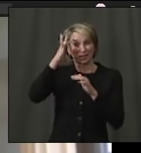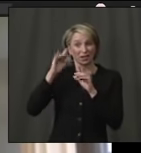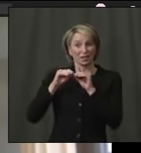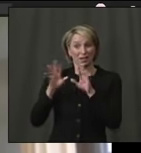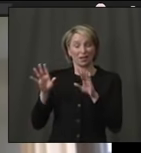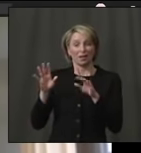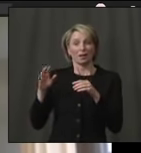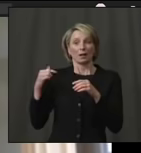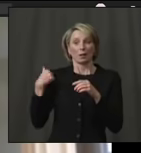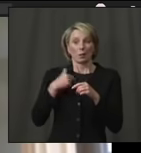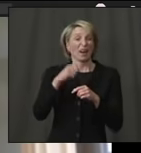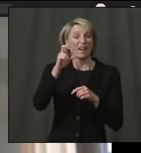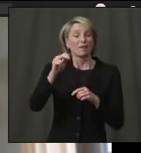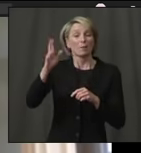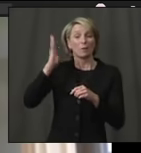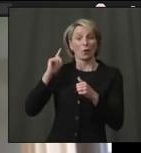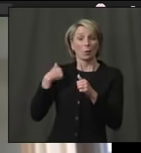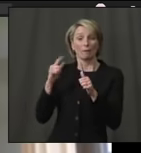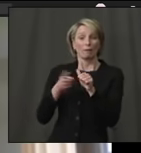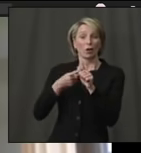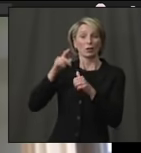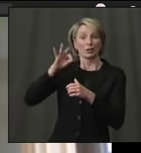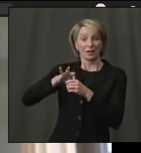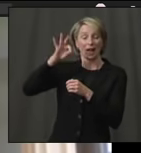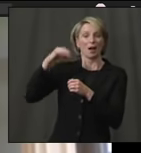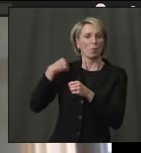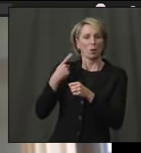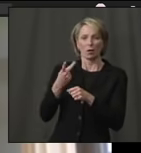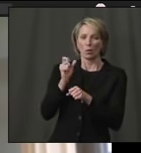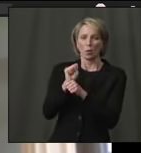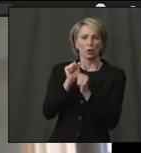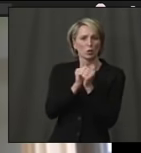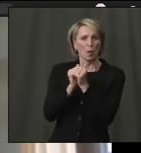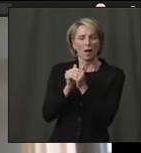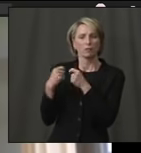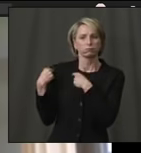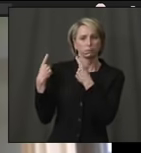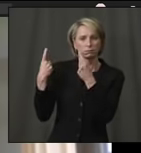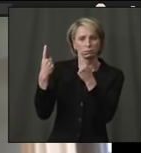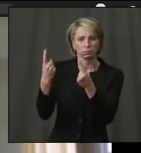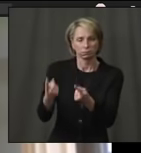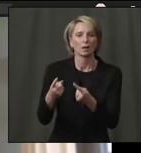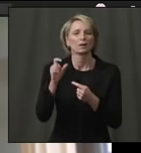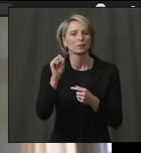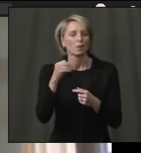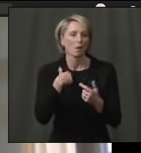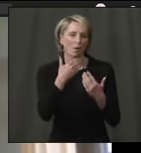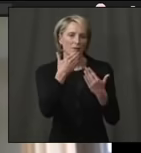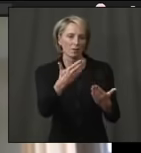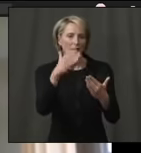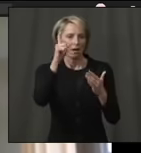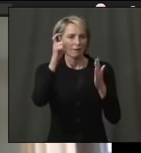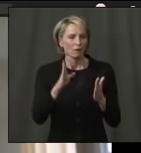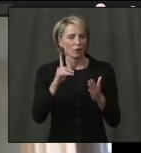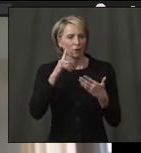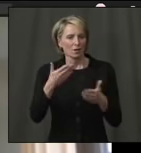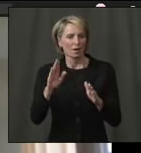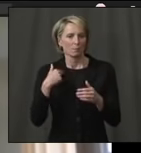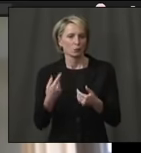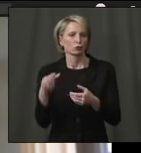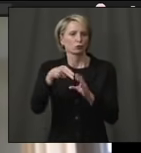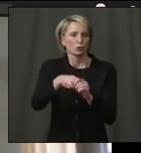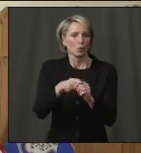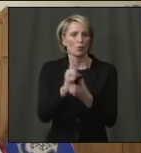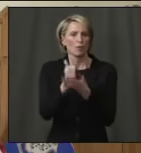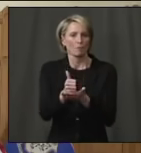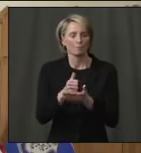our term, actually, and over the past year with the census. So Governor, thank you so much for the opportunity to help.